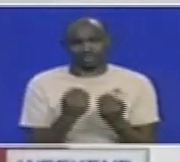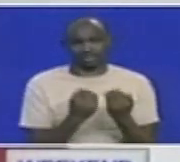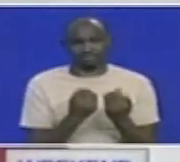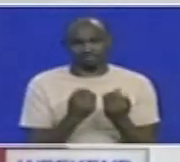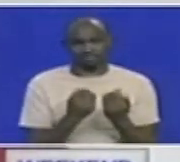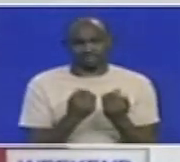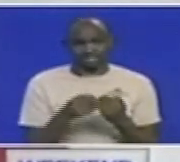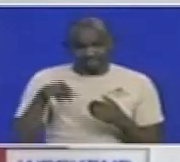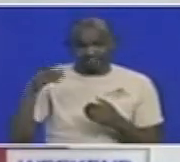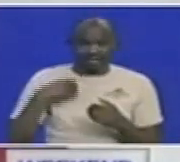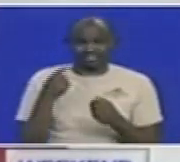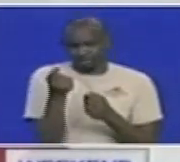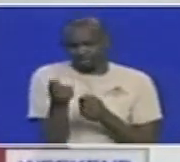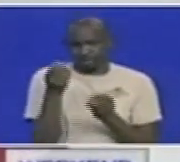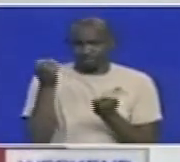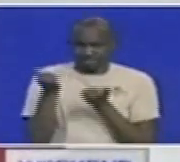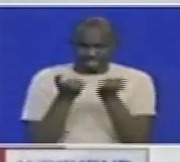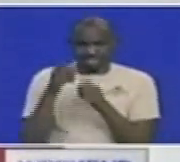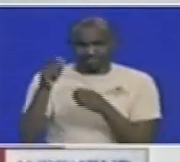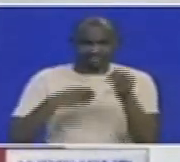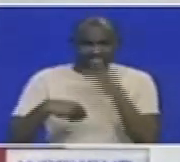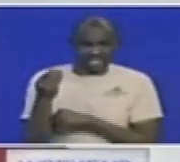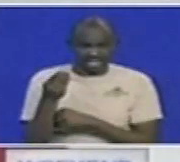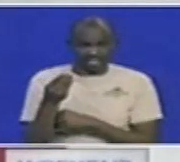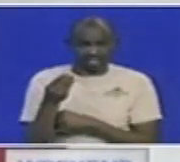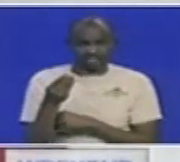had a small business where he was selling